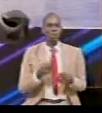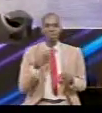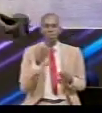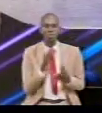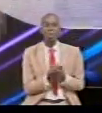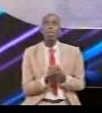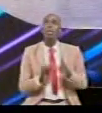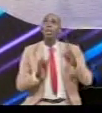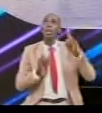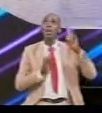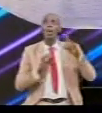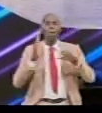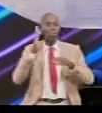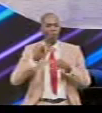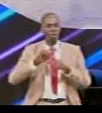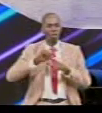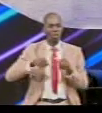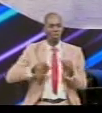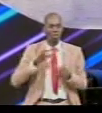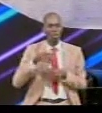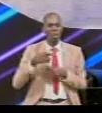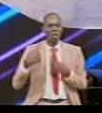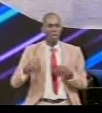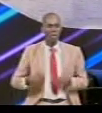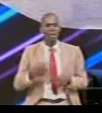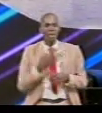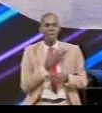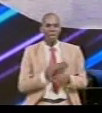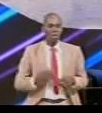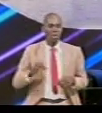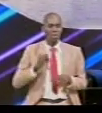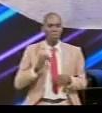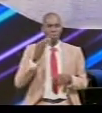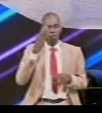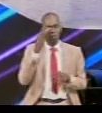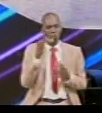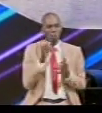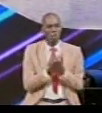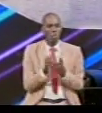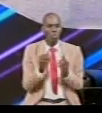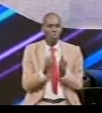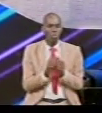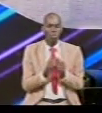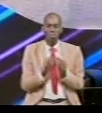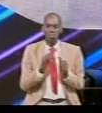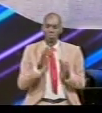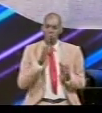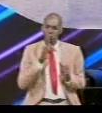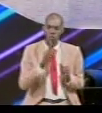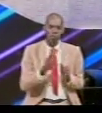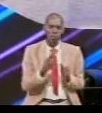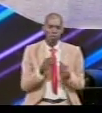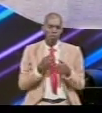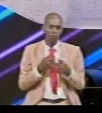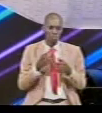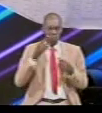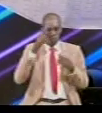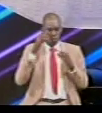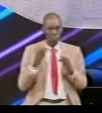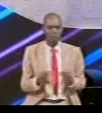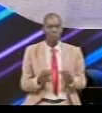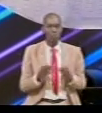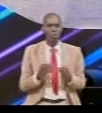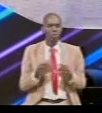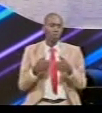to God with deliberate intention and with consecration and with conviction that you want